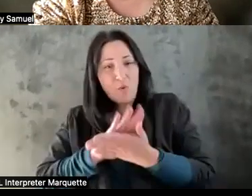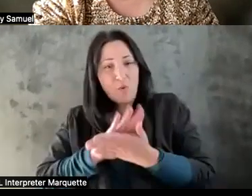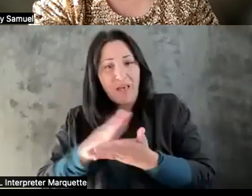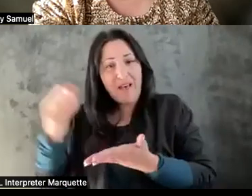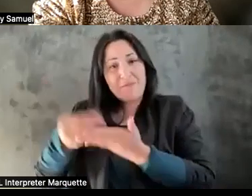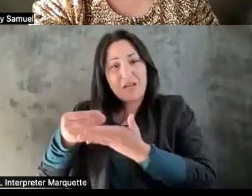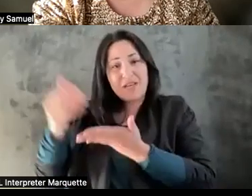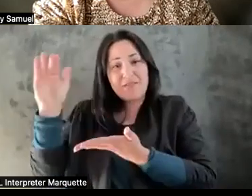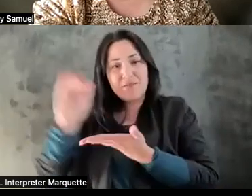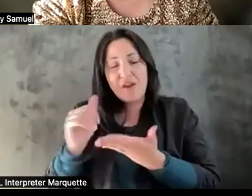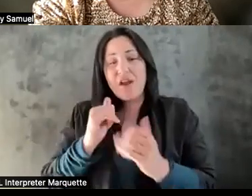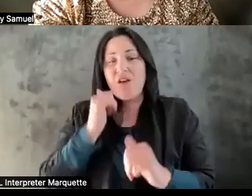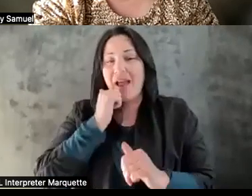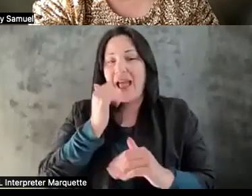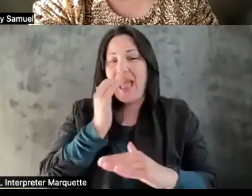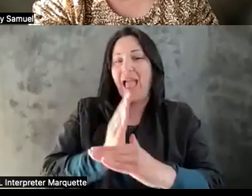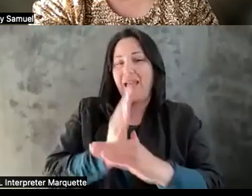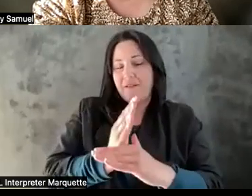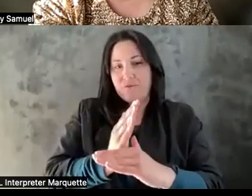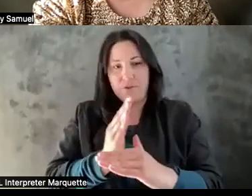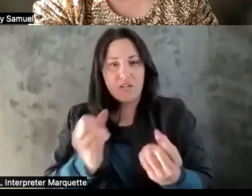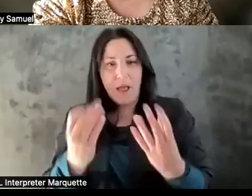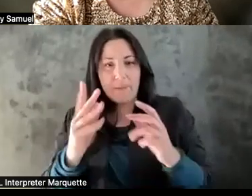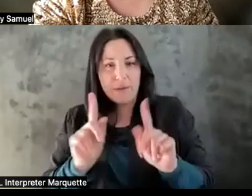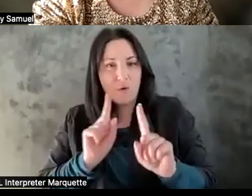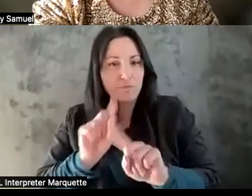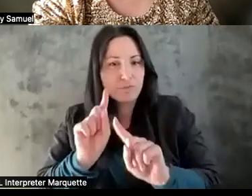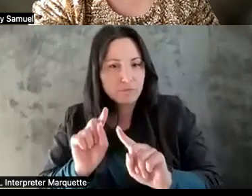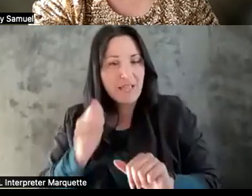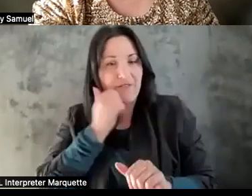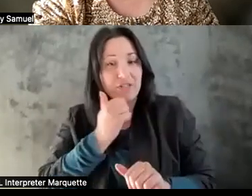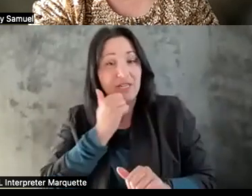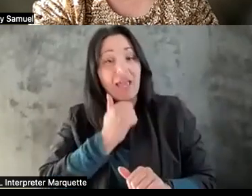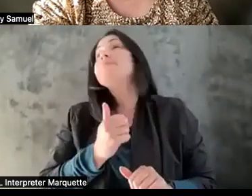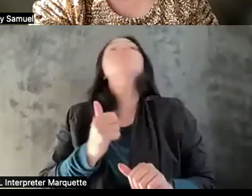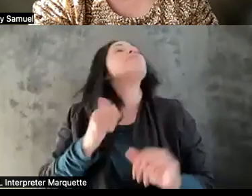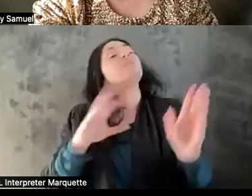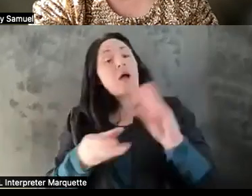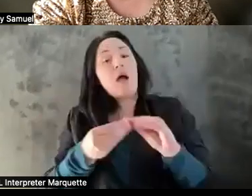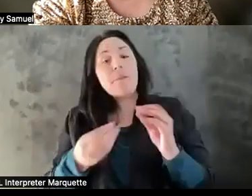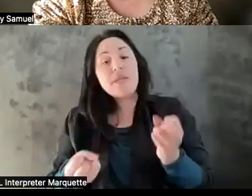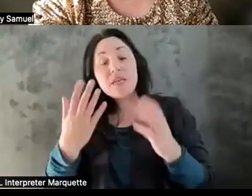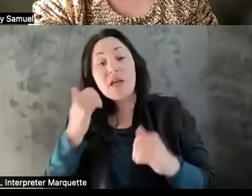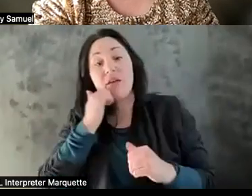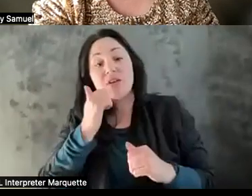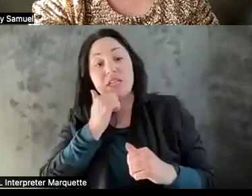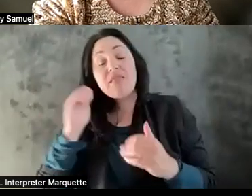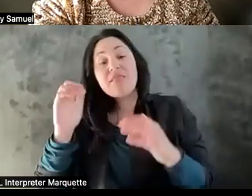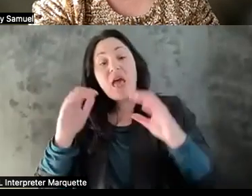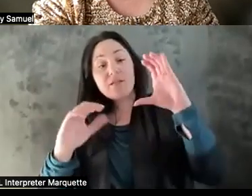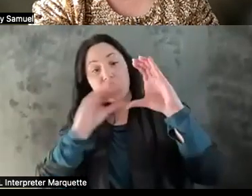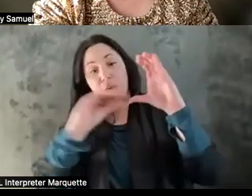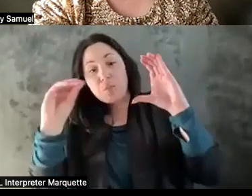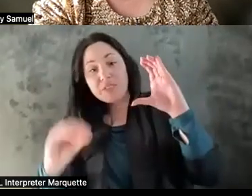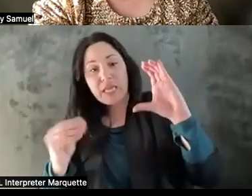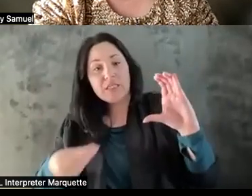average daily attendance. And so by the number of kids we have attending every day, we get a percentage of that. So